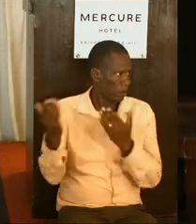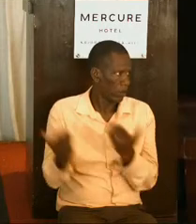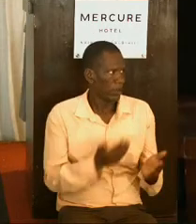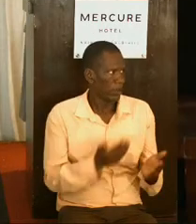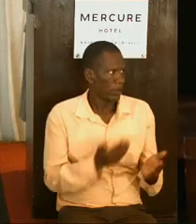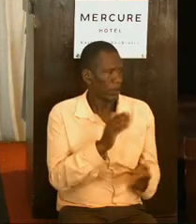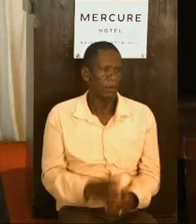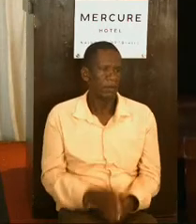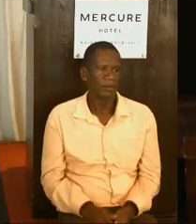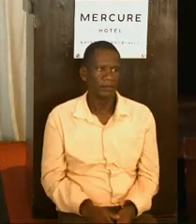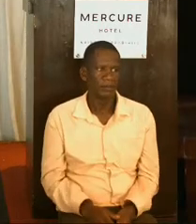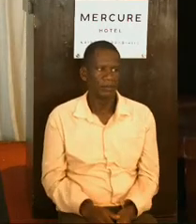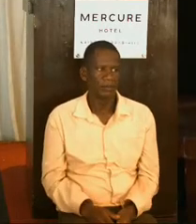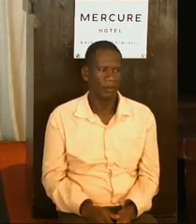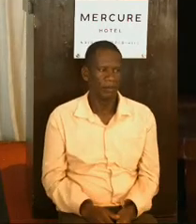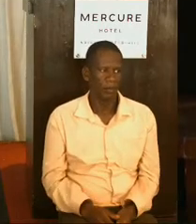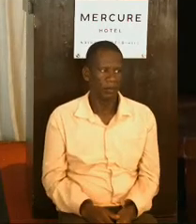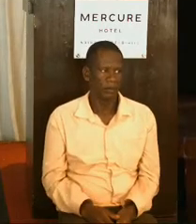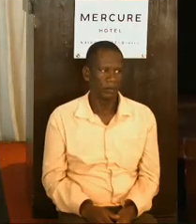hand